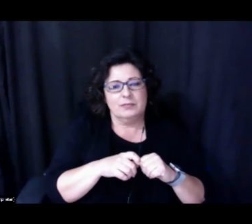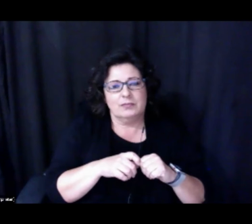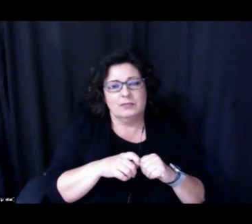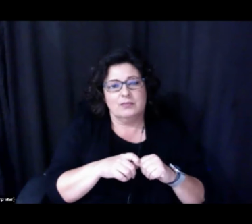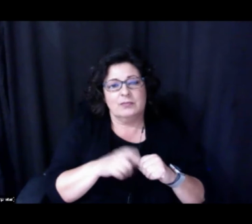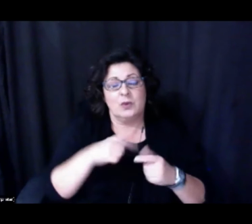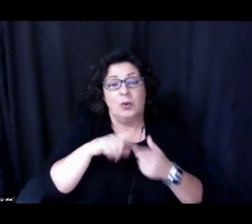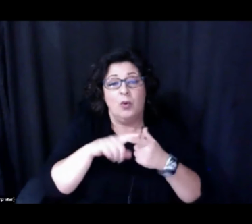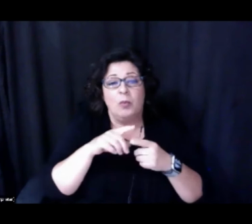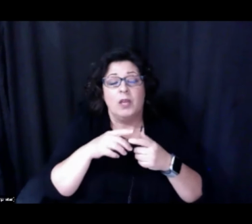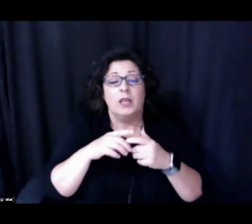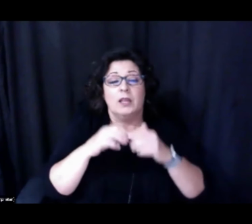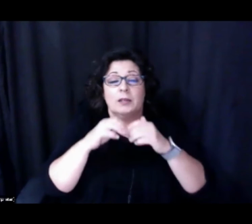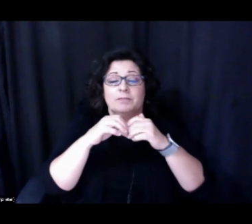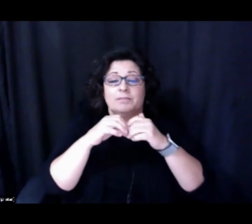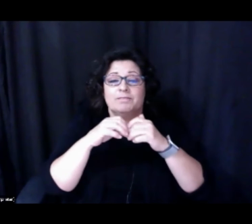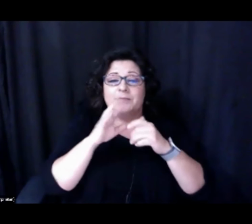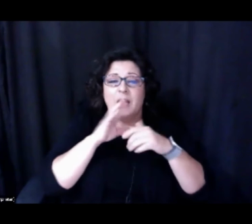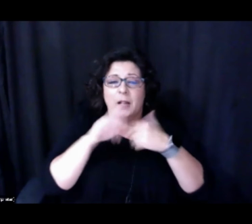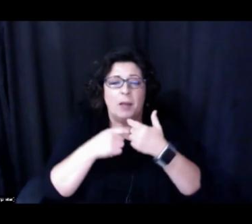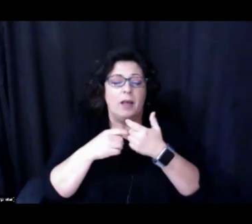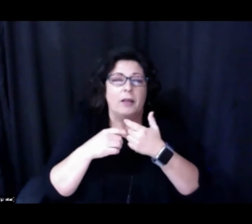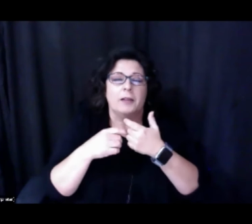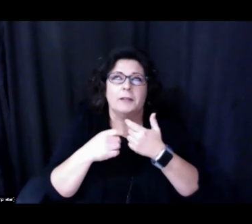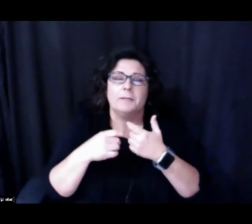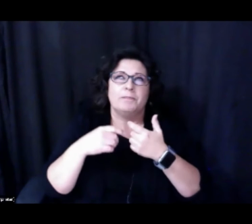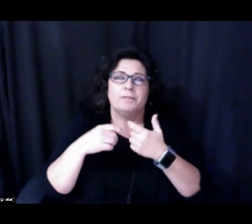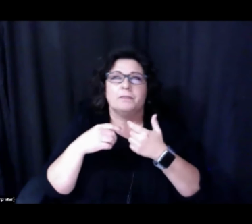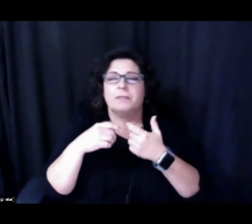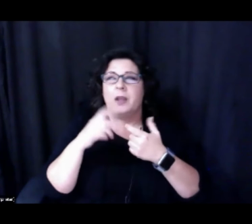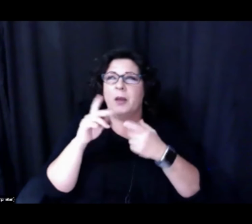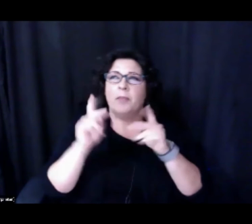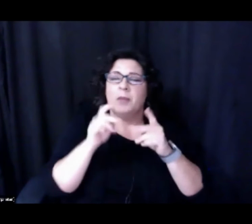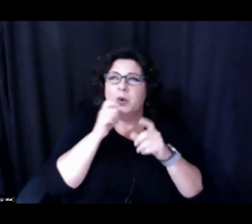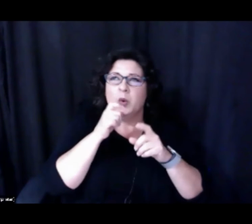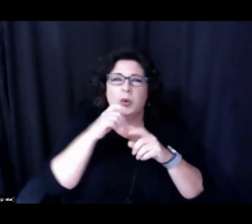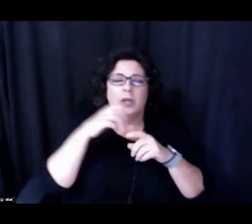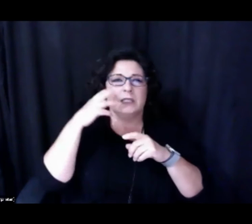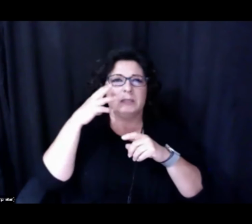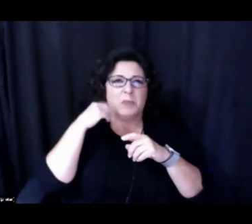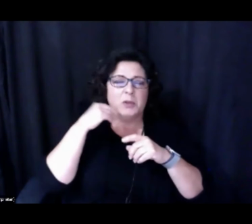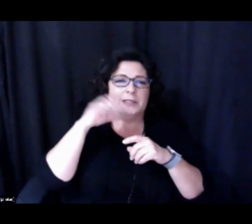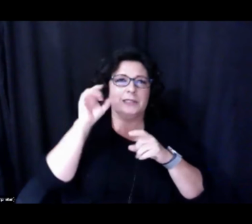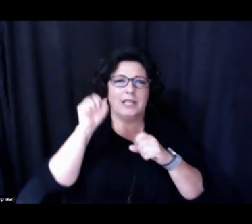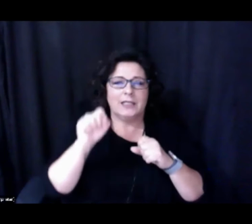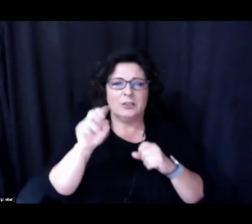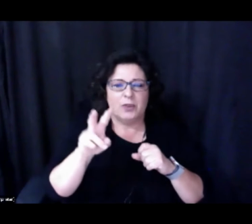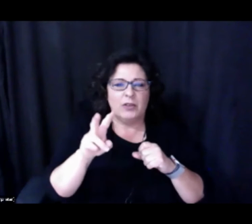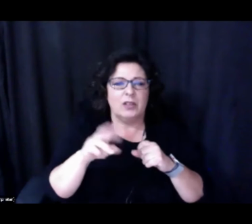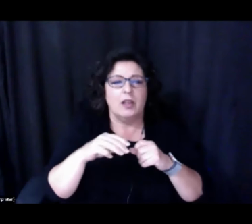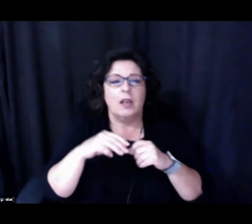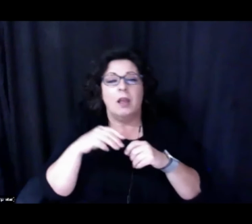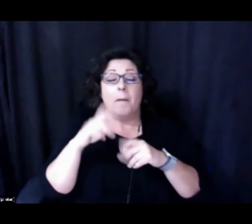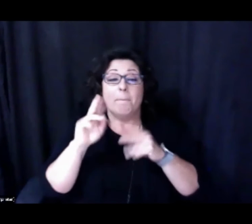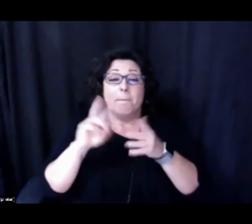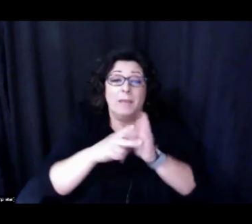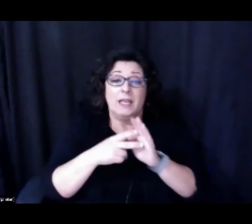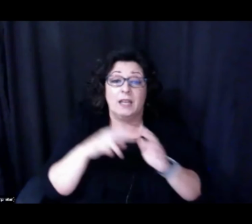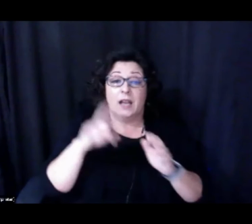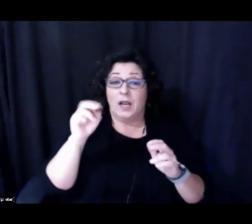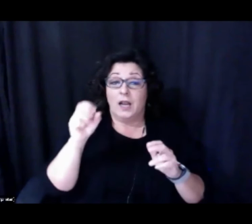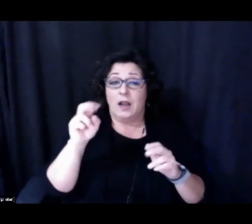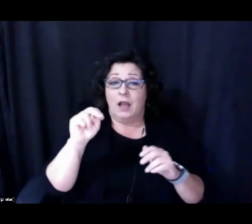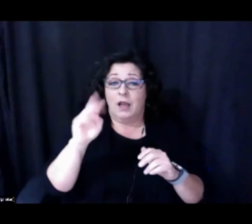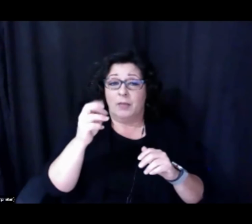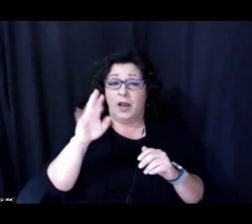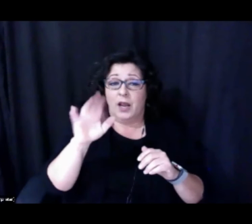When we break down the number of trans folks who've experienced sexual violence, 55% of non-binary individuals, 37%